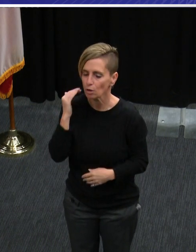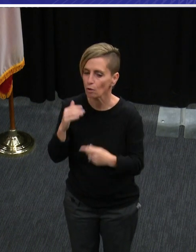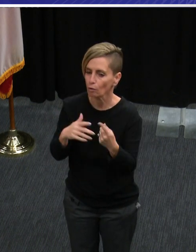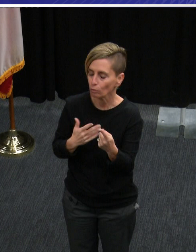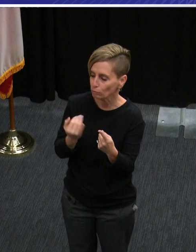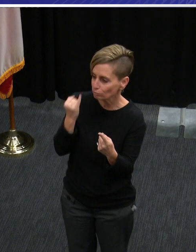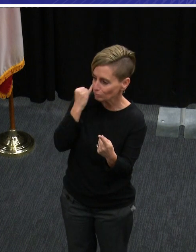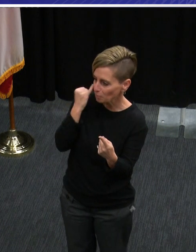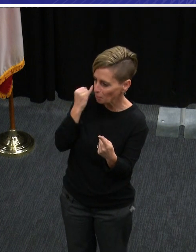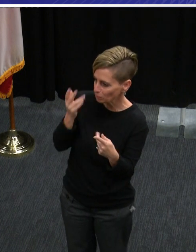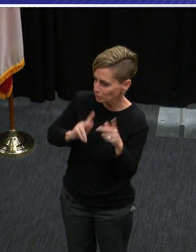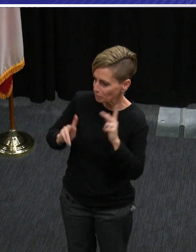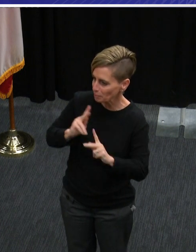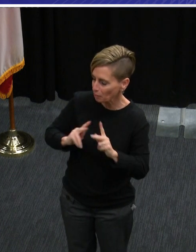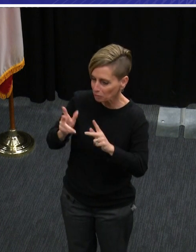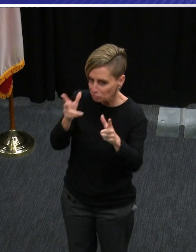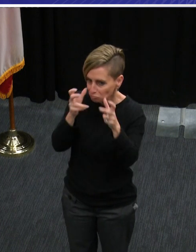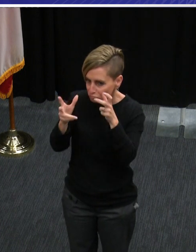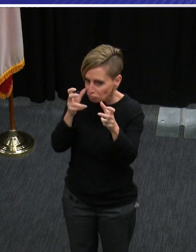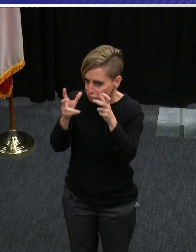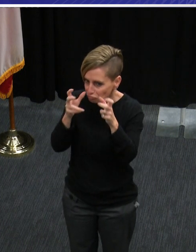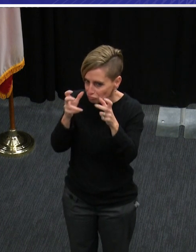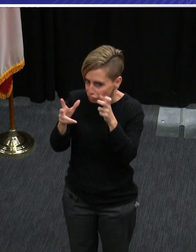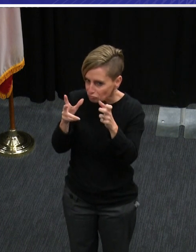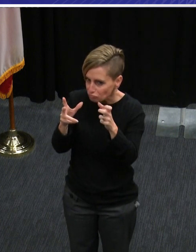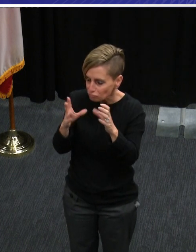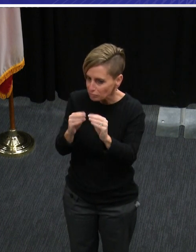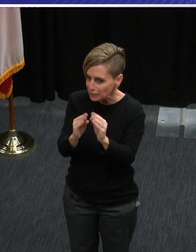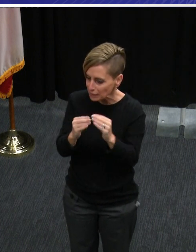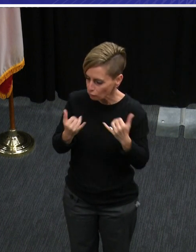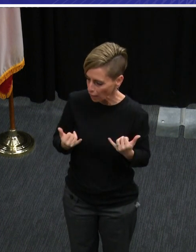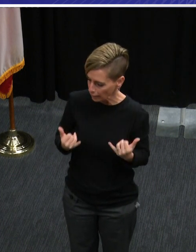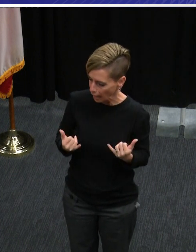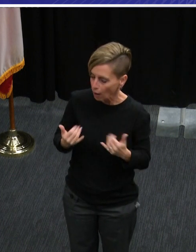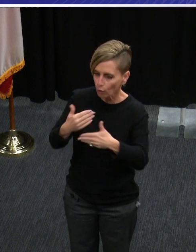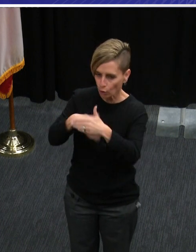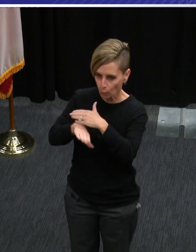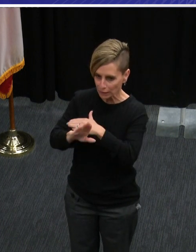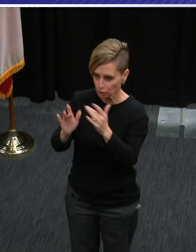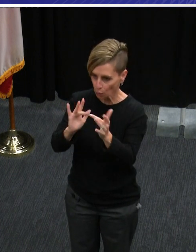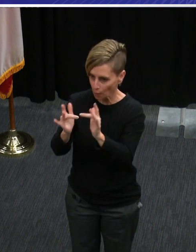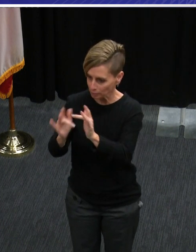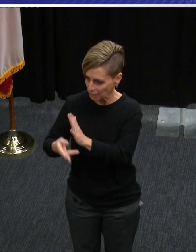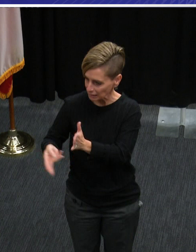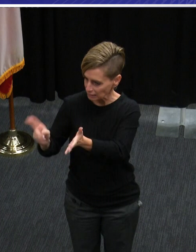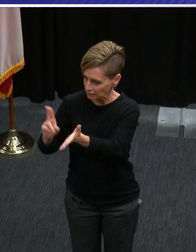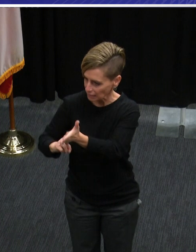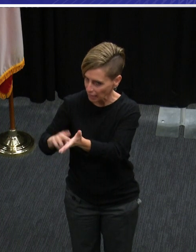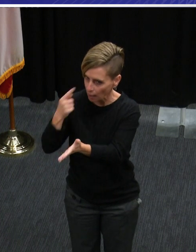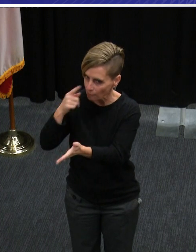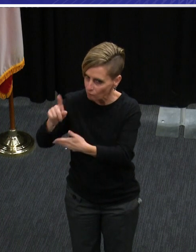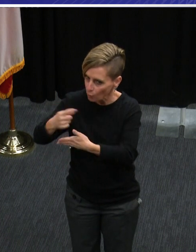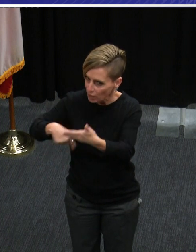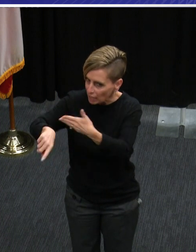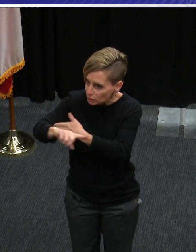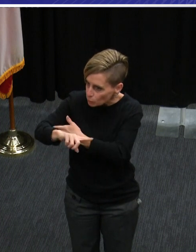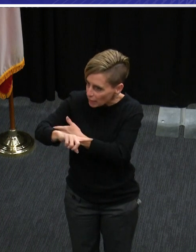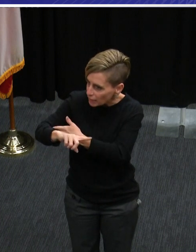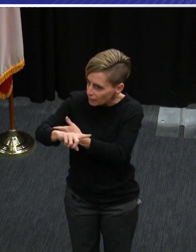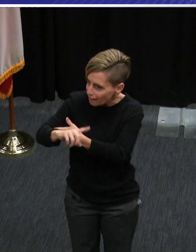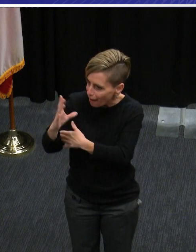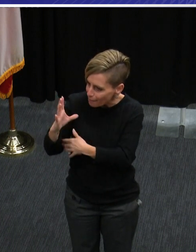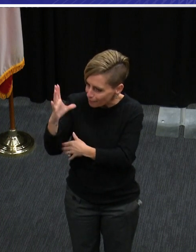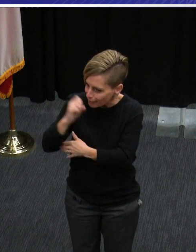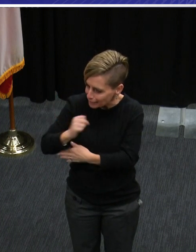to this news conference right now, they go on the website, sign up for next week, I'm guessing that will probably go pretty